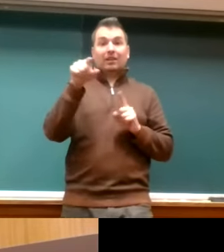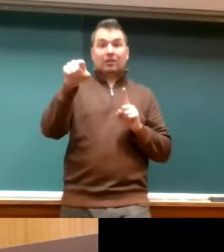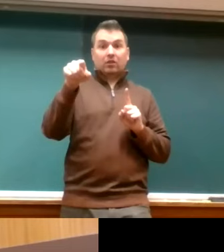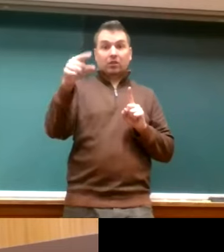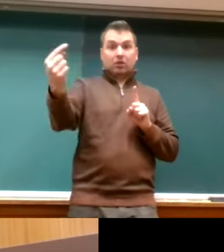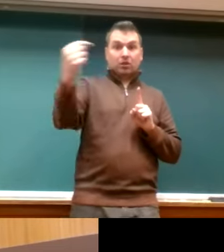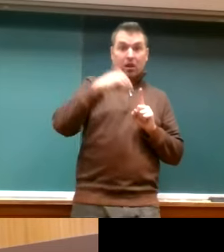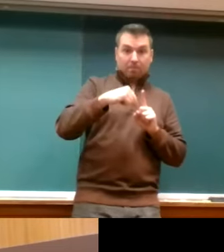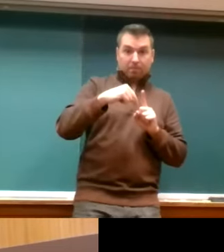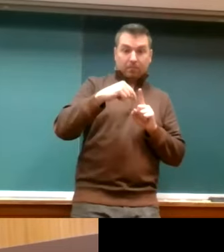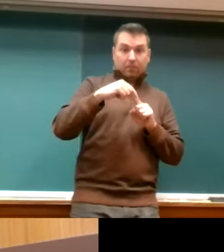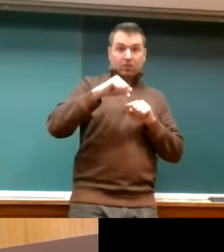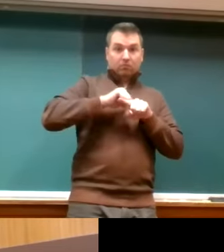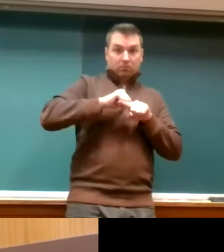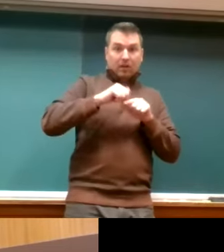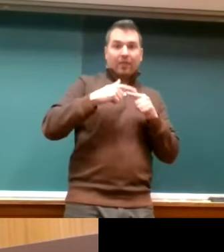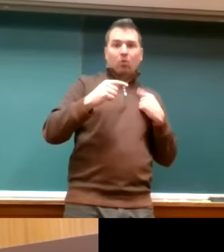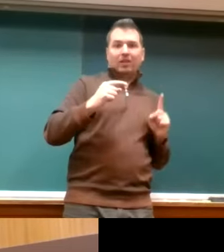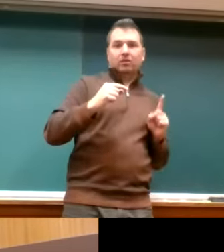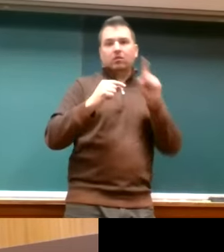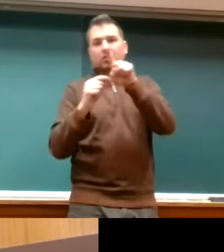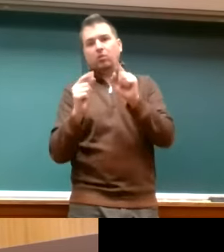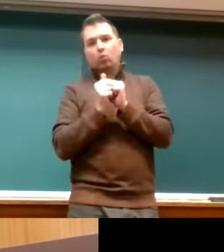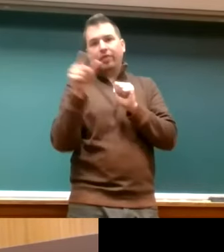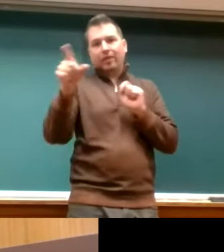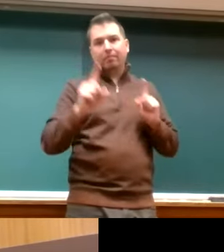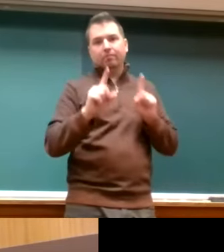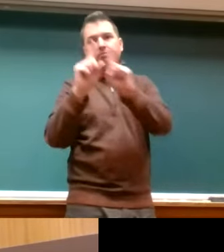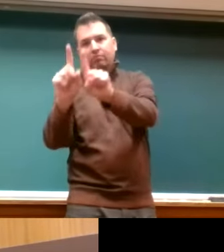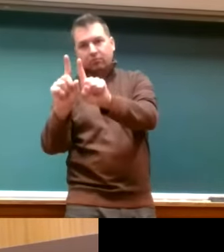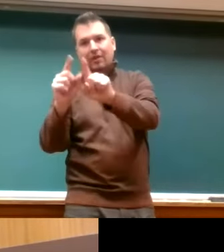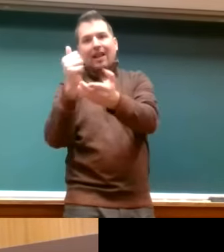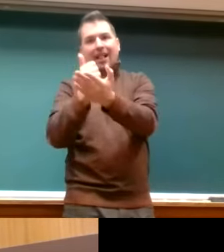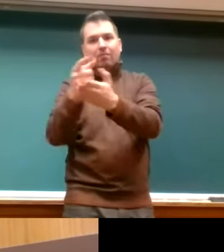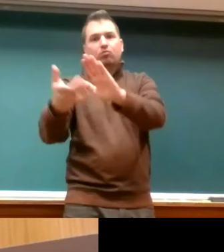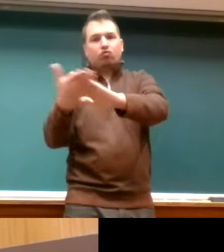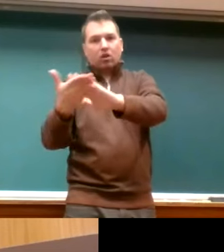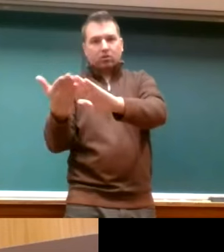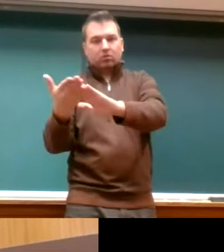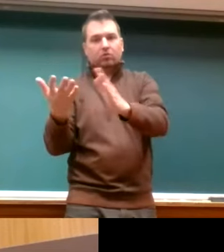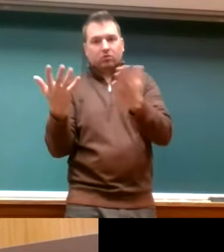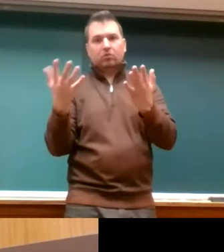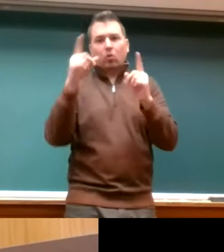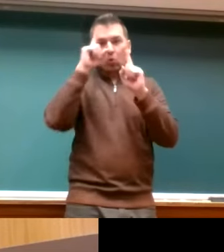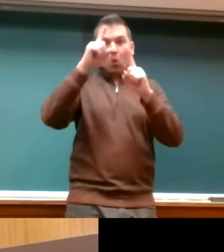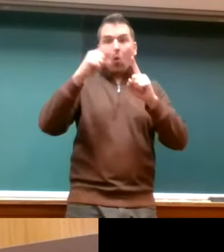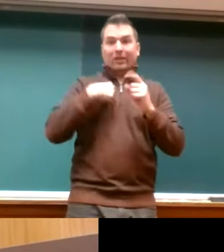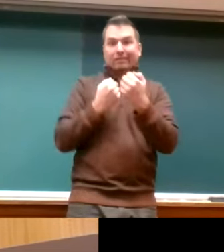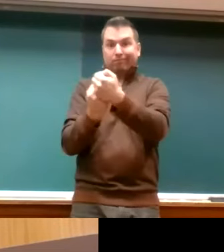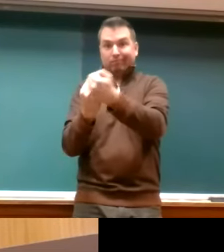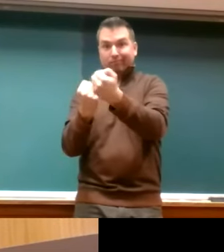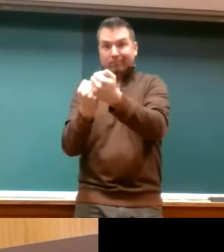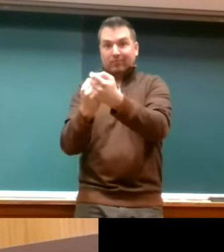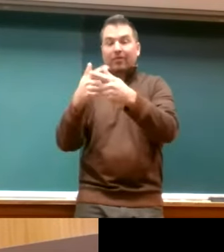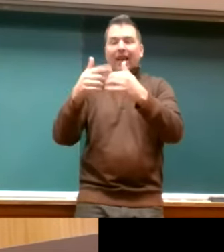our leaders and helpers will work with one of theirs, and so then they can then bring it to them. Eventually, they can run it on their own. This is different than Weight